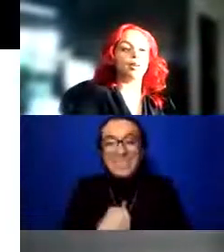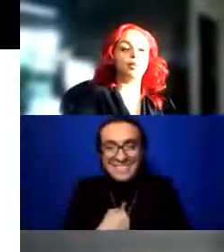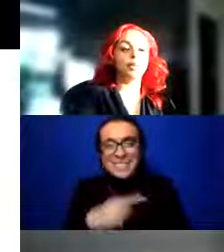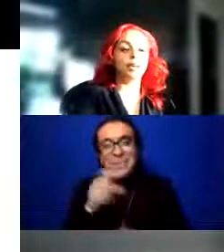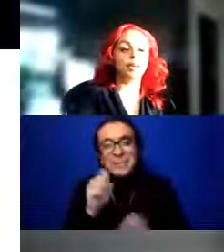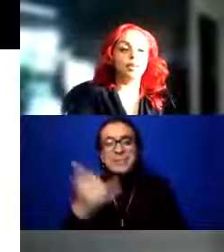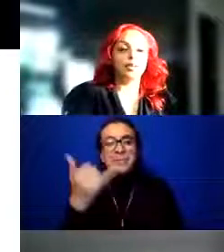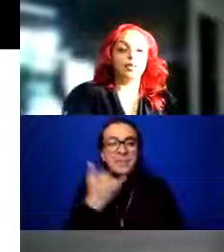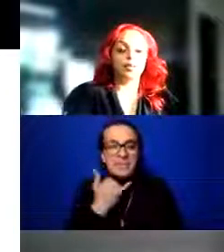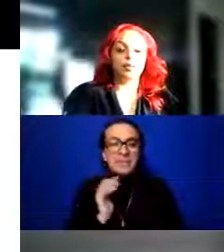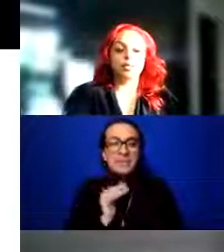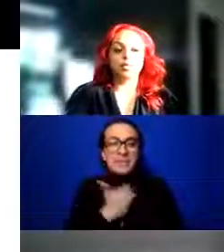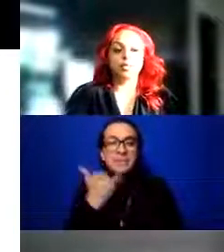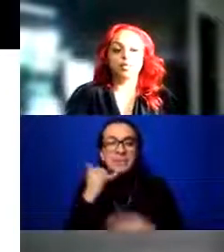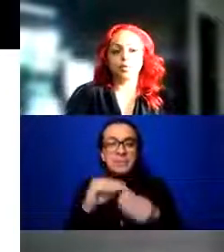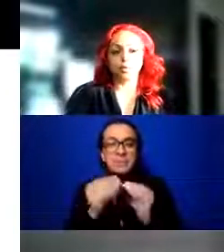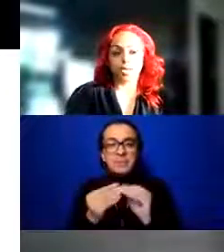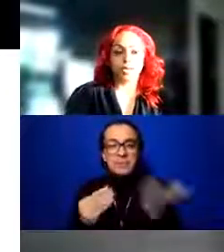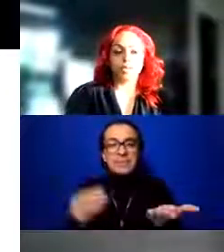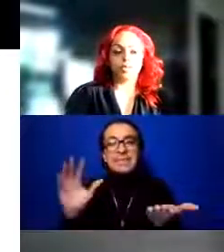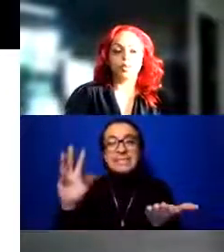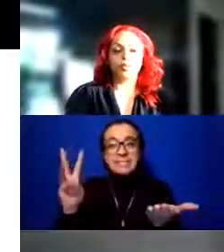main line, which is at